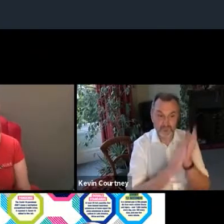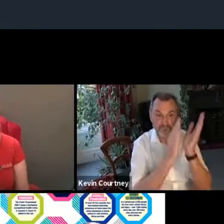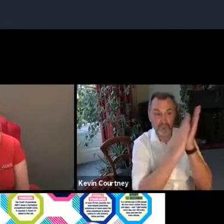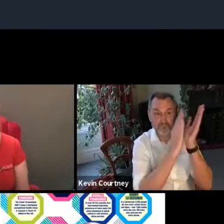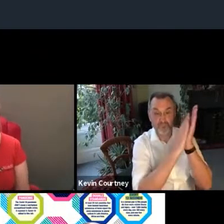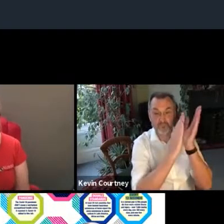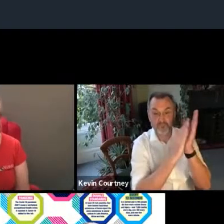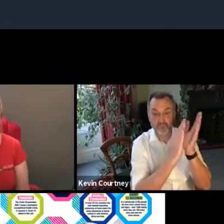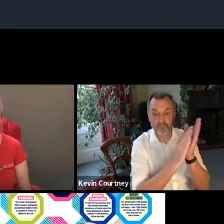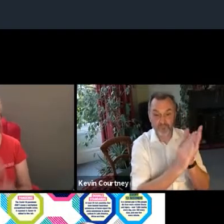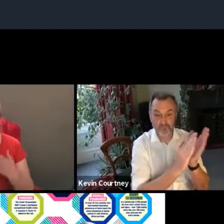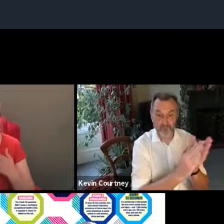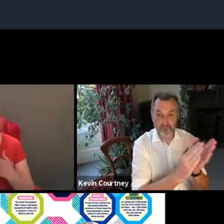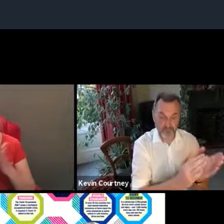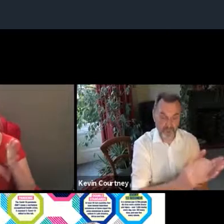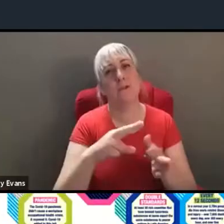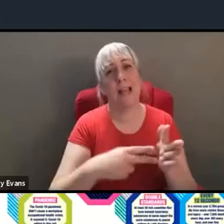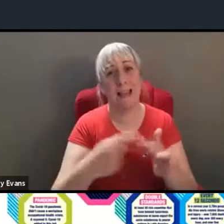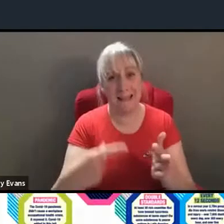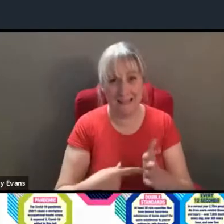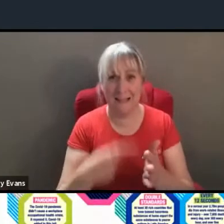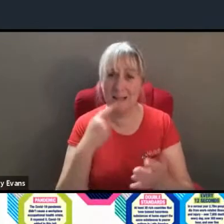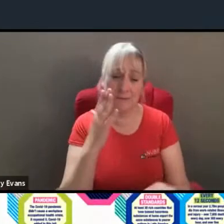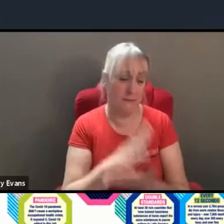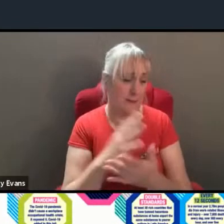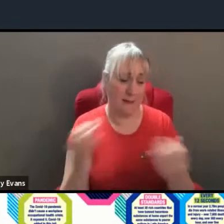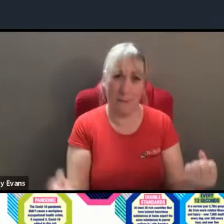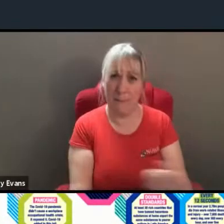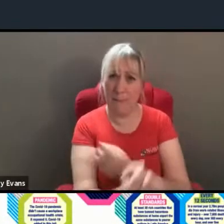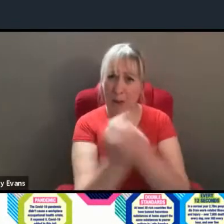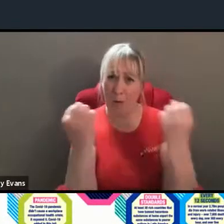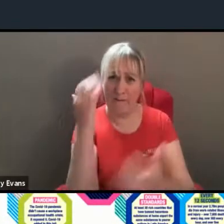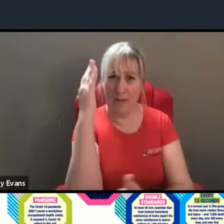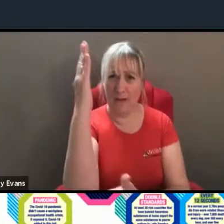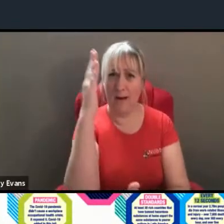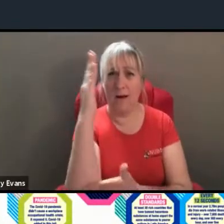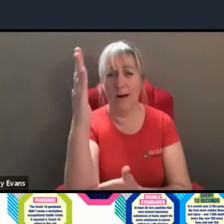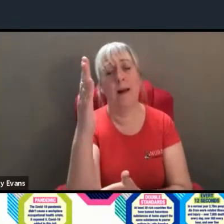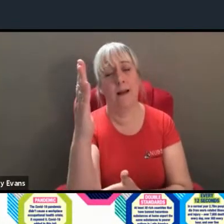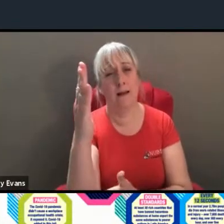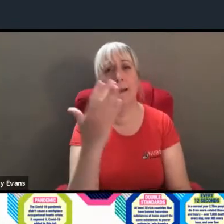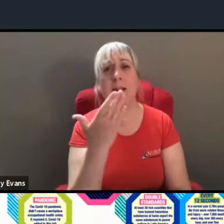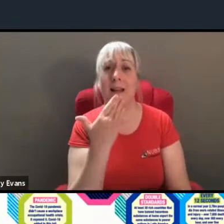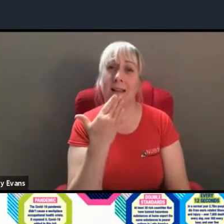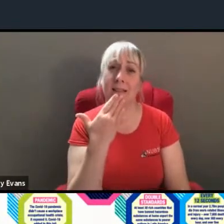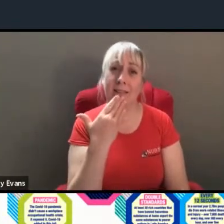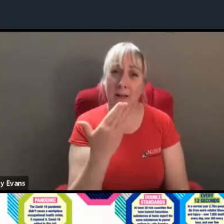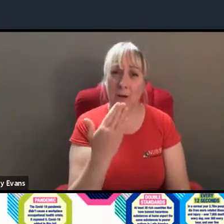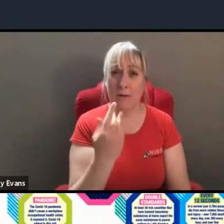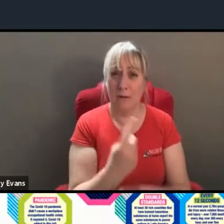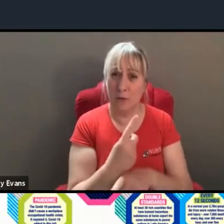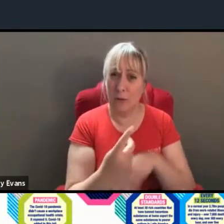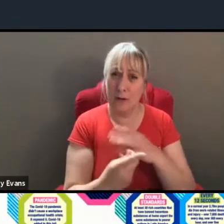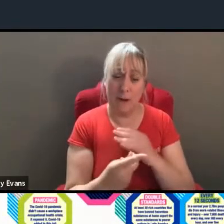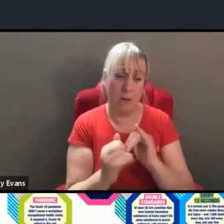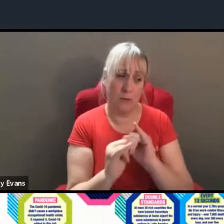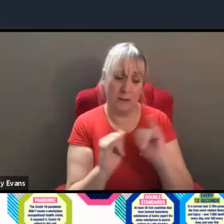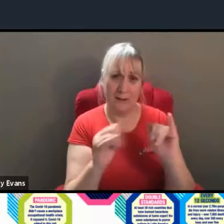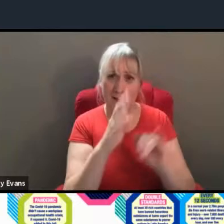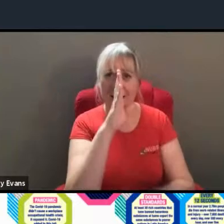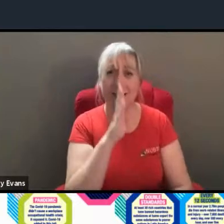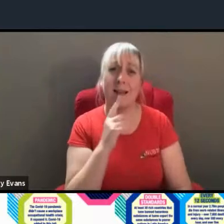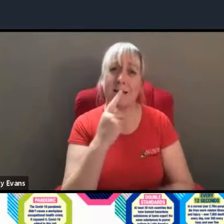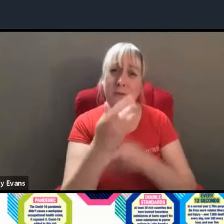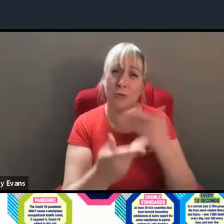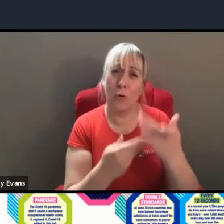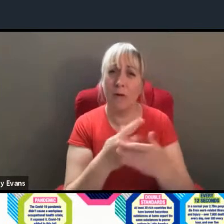Thanks, Janet. Incredibly powerful words, and thanks for drawing attention to the appalling story about Donna Coleman.